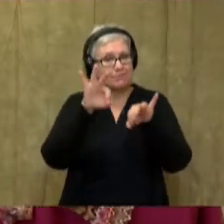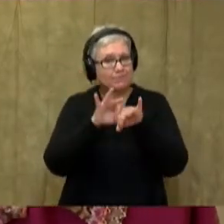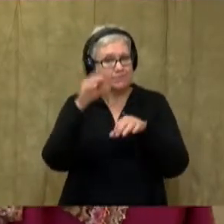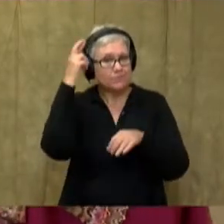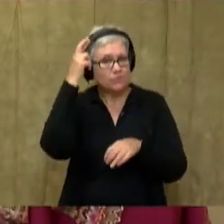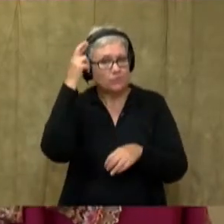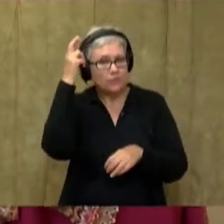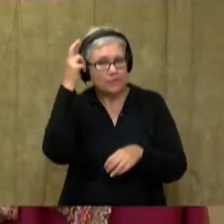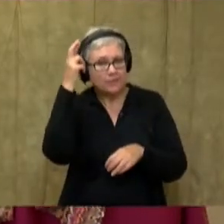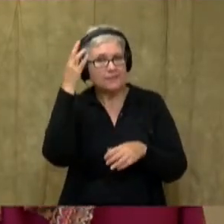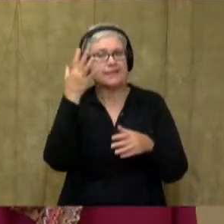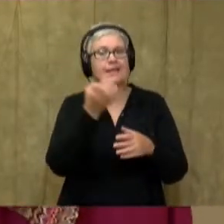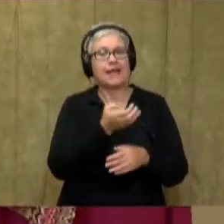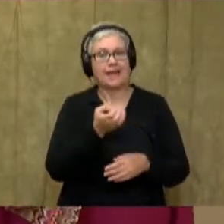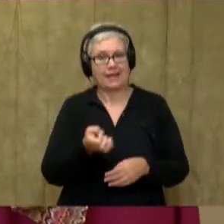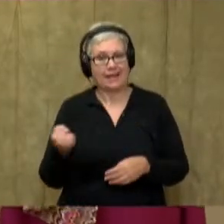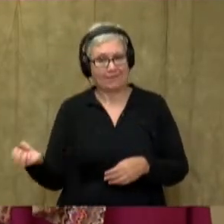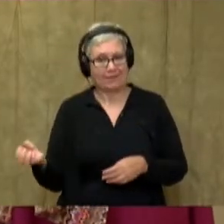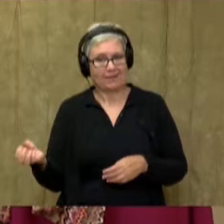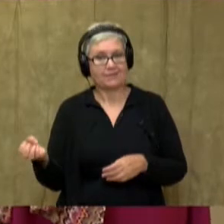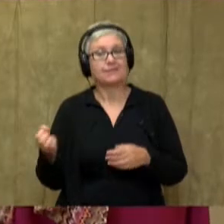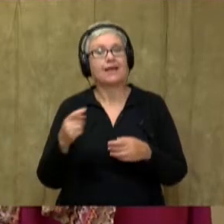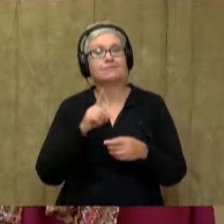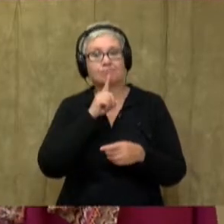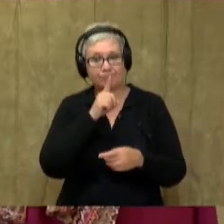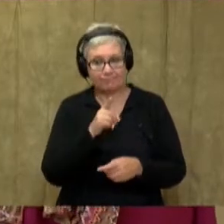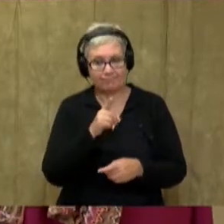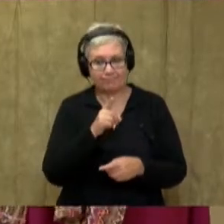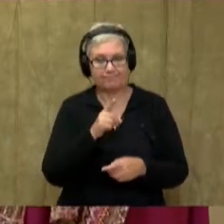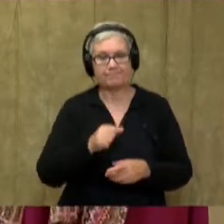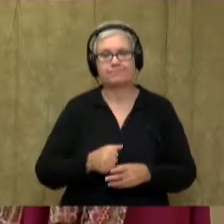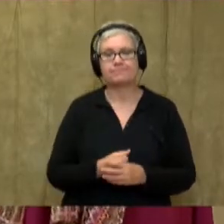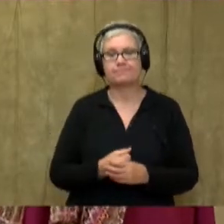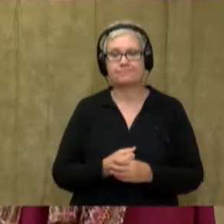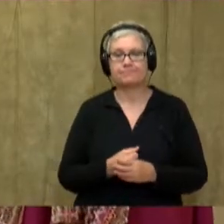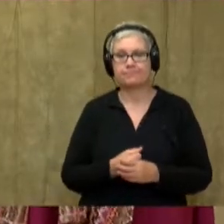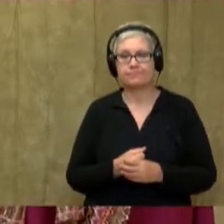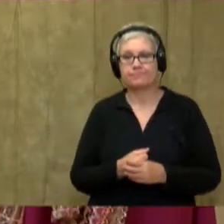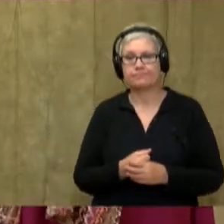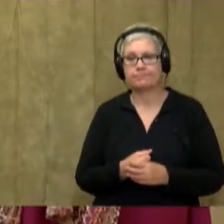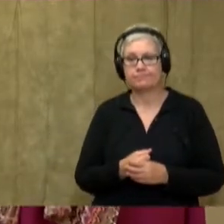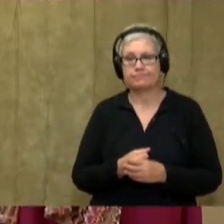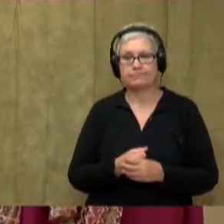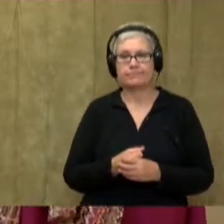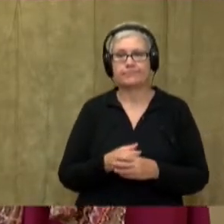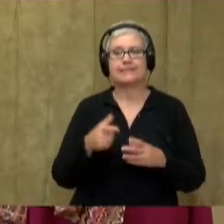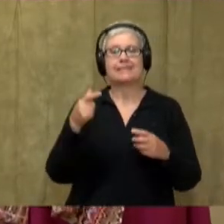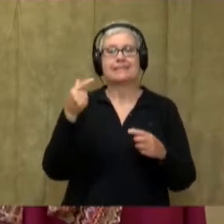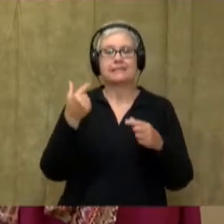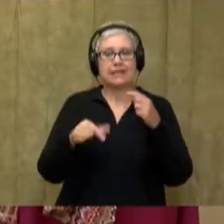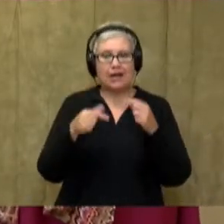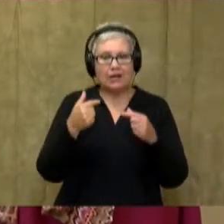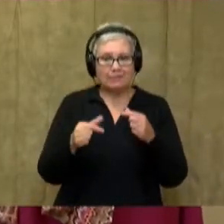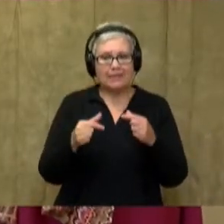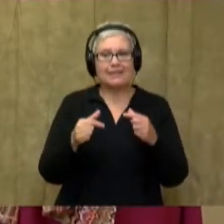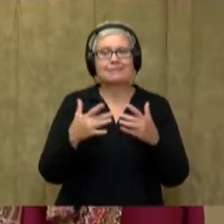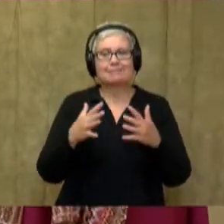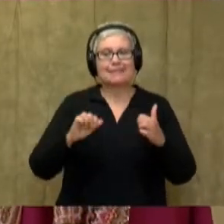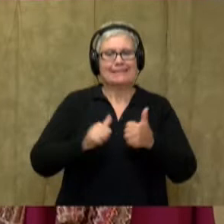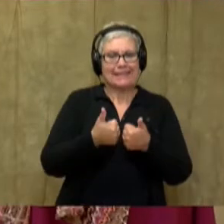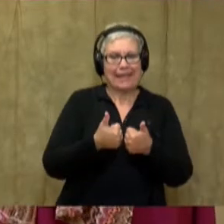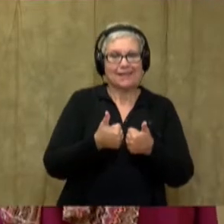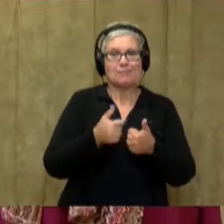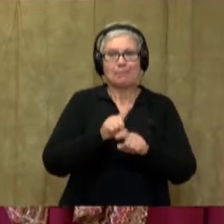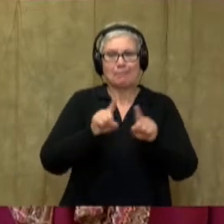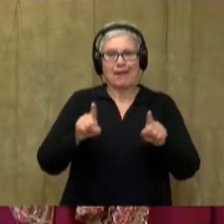sufficient evidence. And argumentative writing it's very challenging, but it's also very